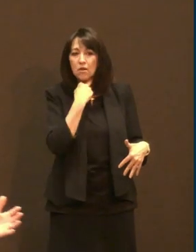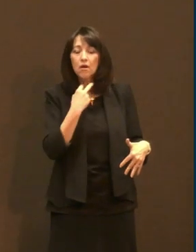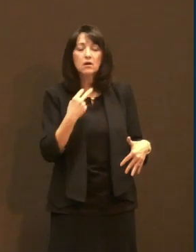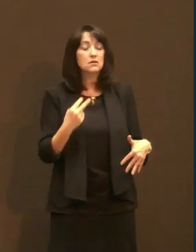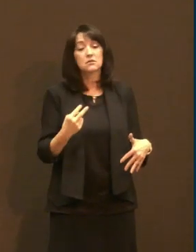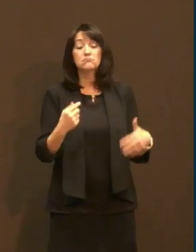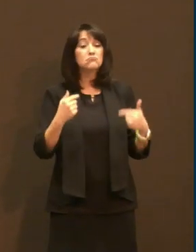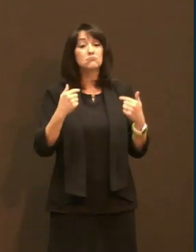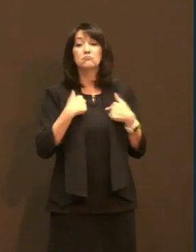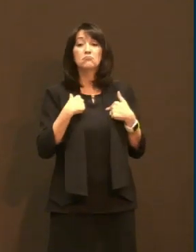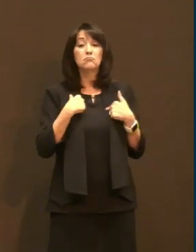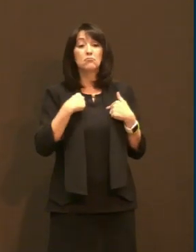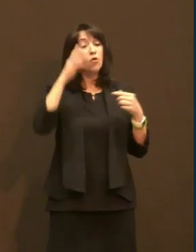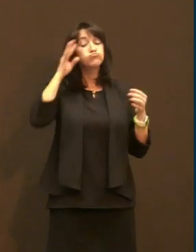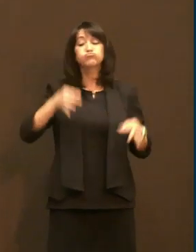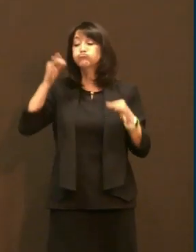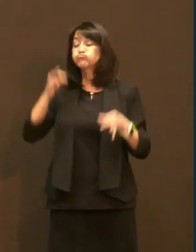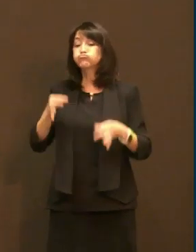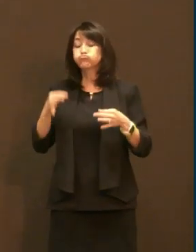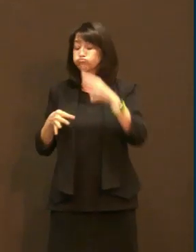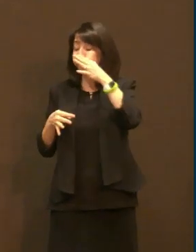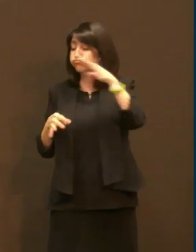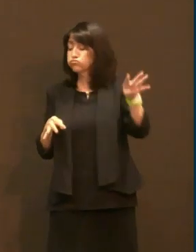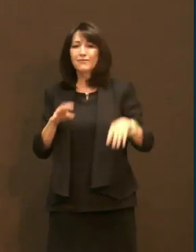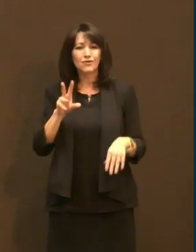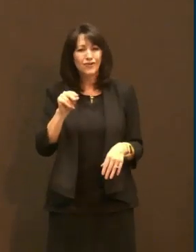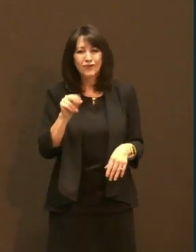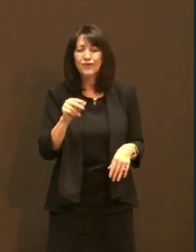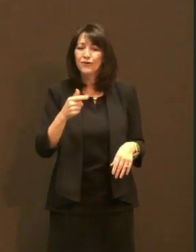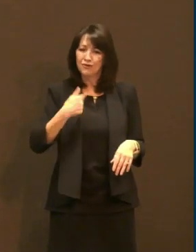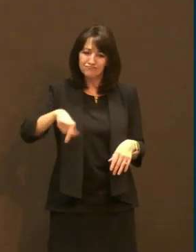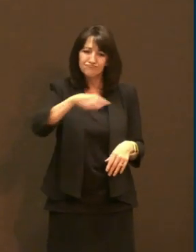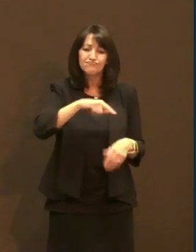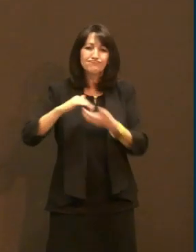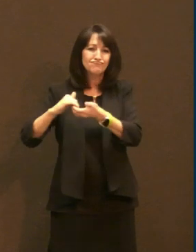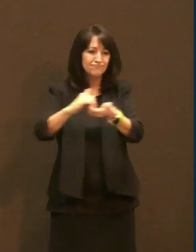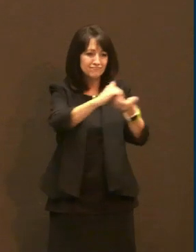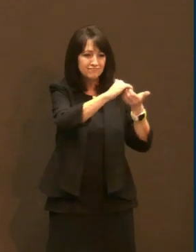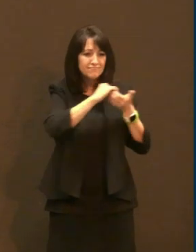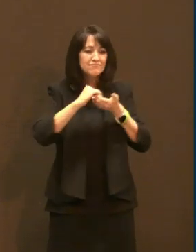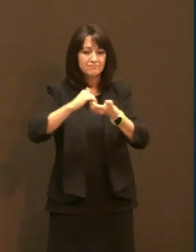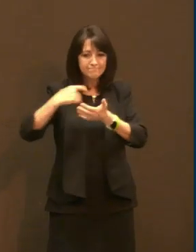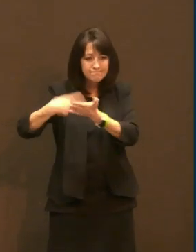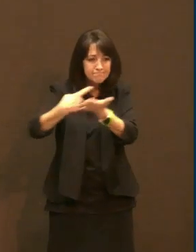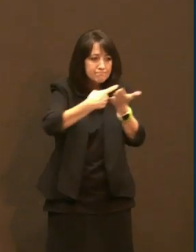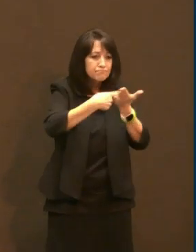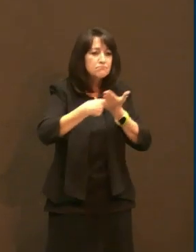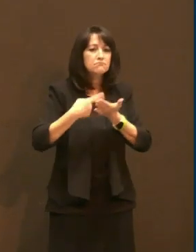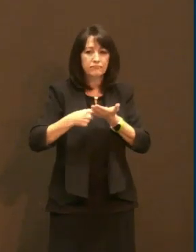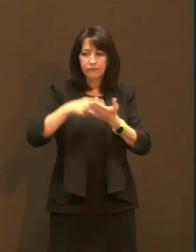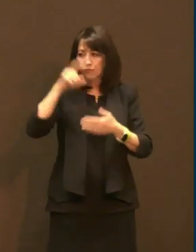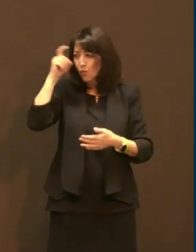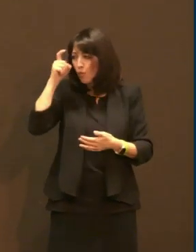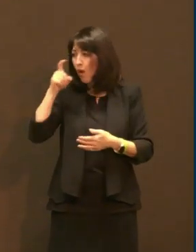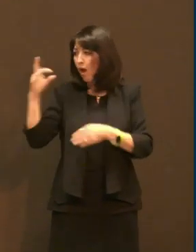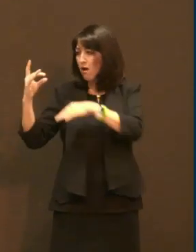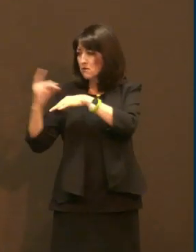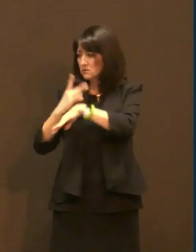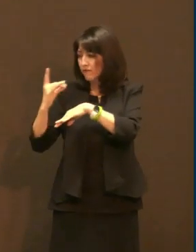team with the science and data driven by and the expertise of our Division of Public Health, the advice and